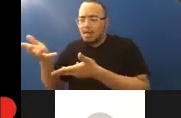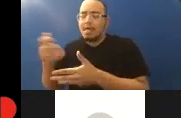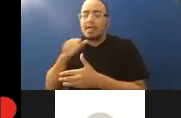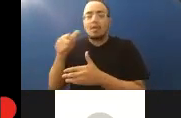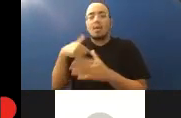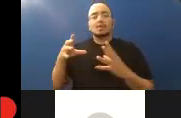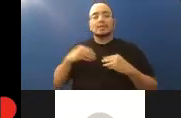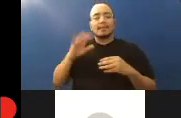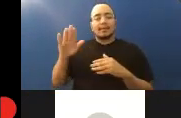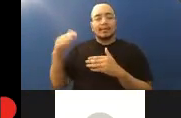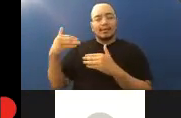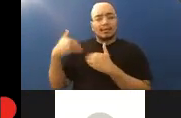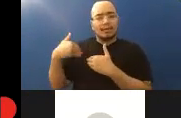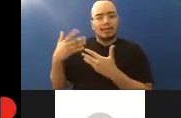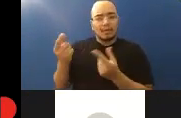I do.